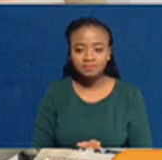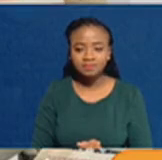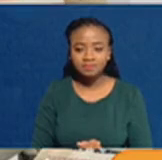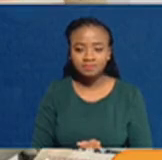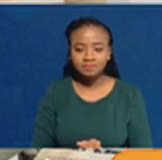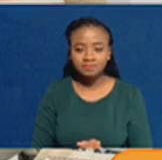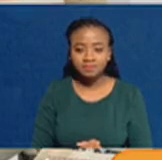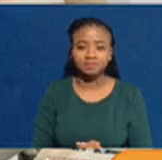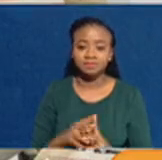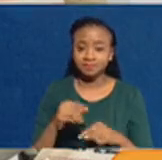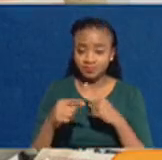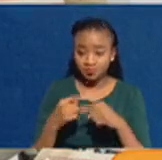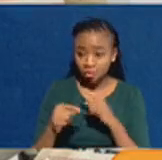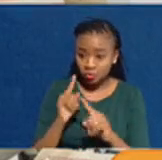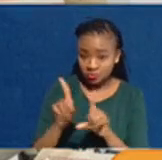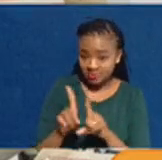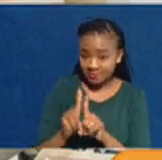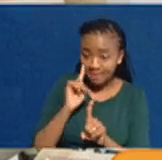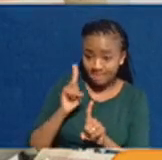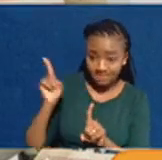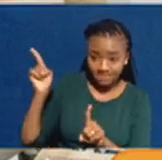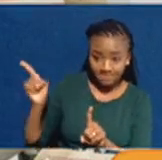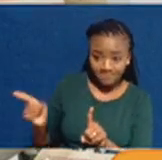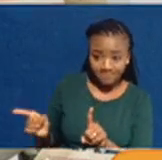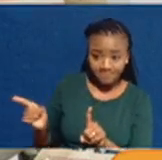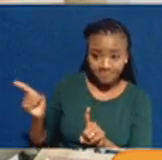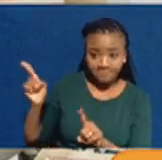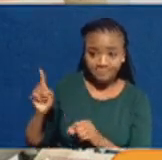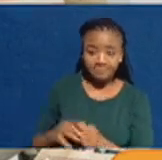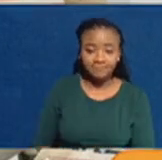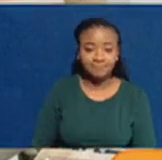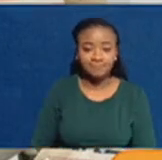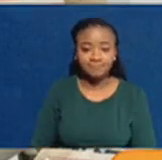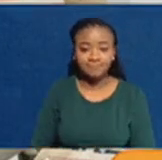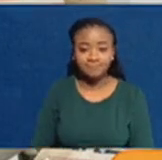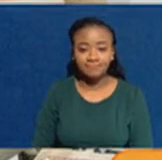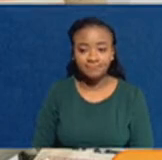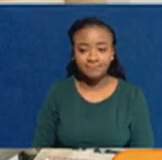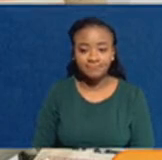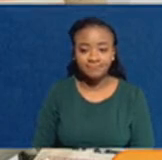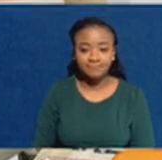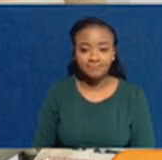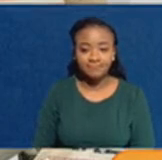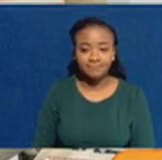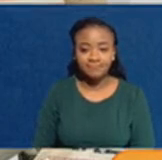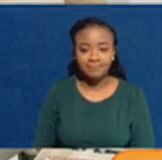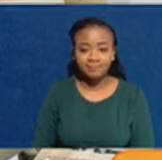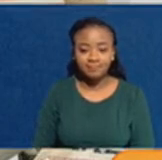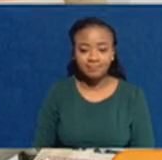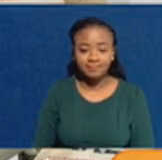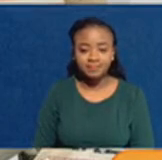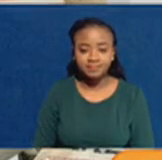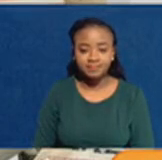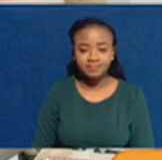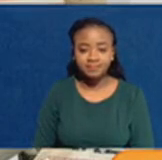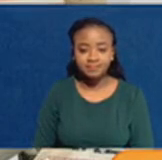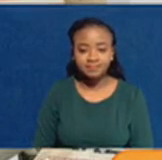allocated 26.8 million Kenya shillings, ANC 26.6 million Kenya shillings, Ford